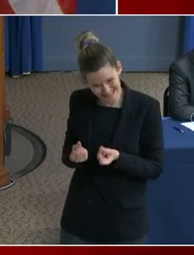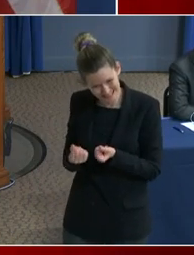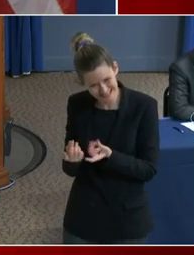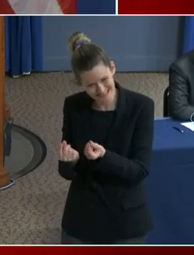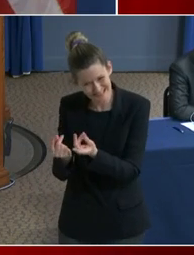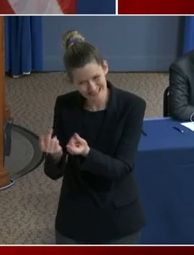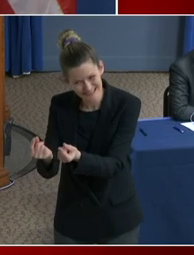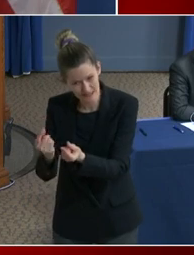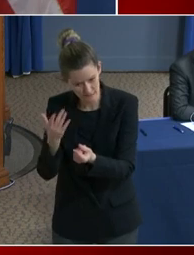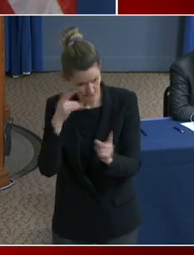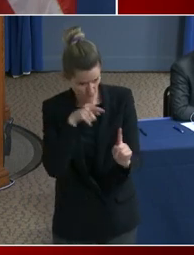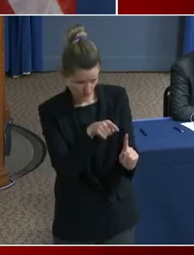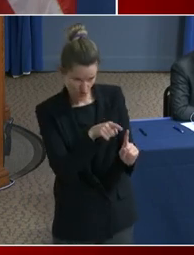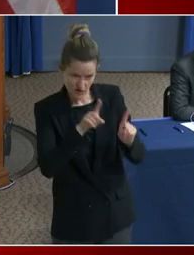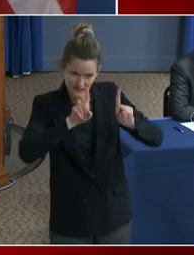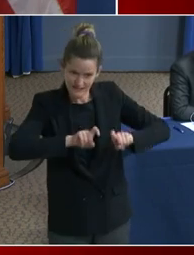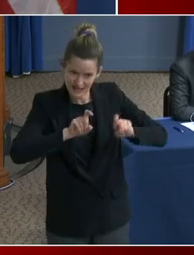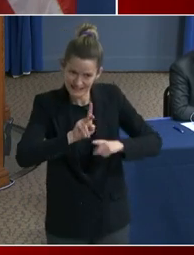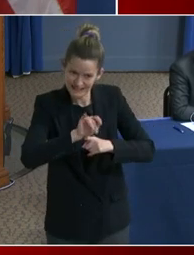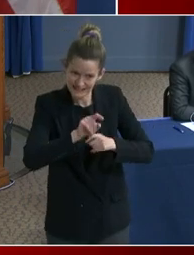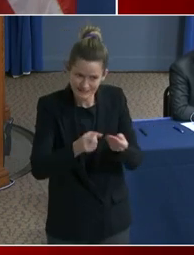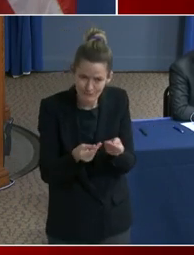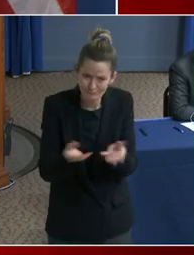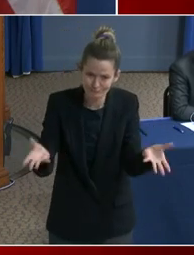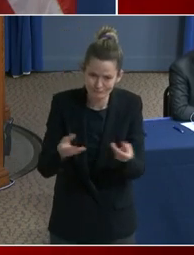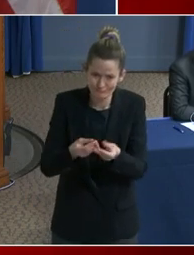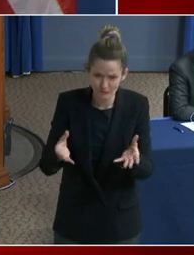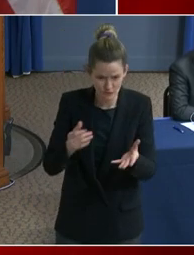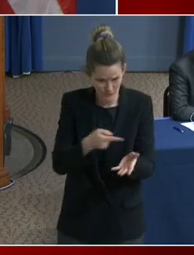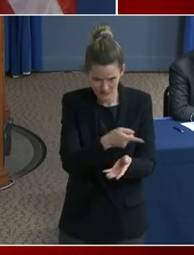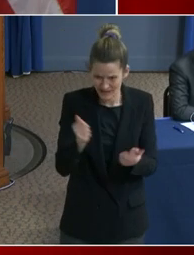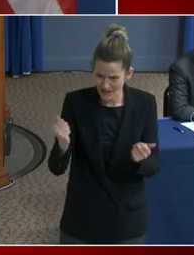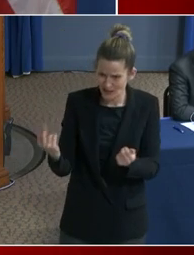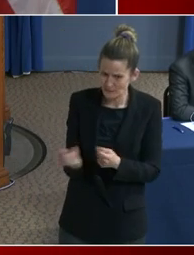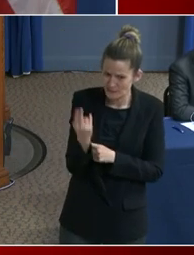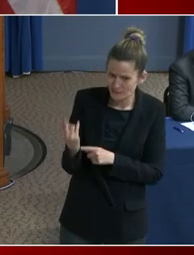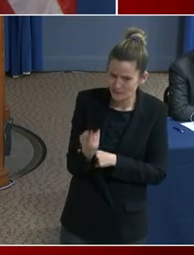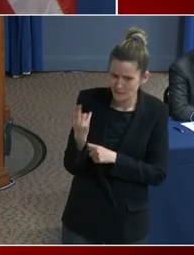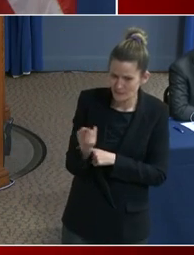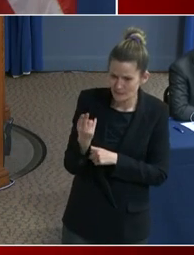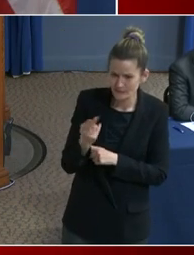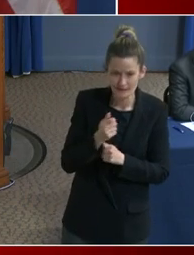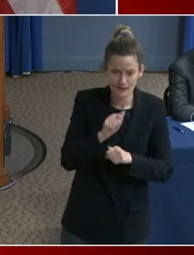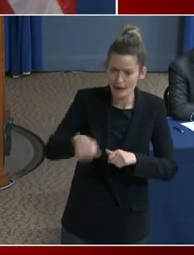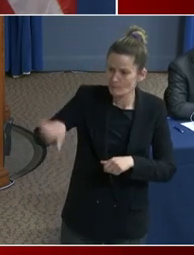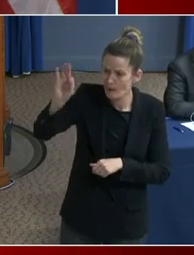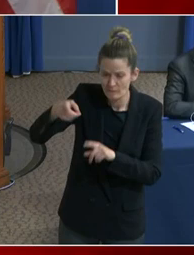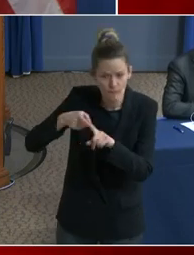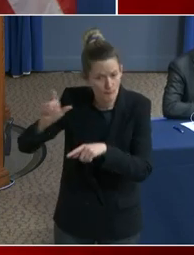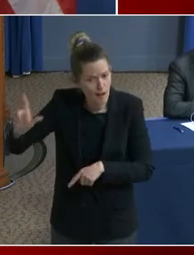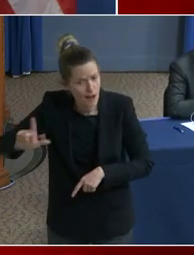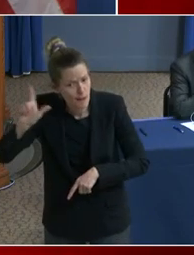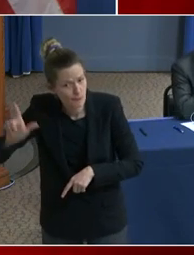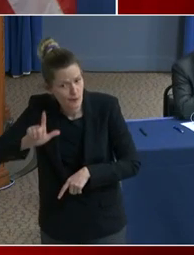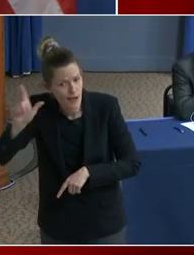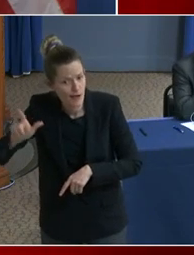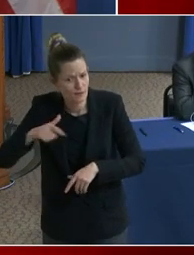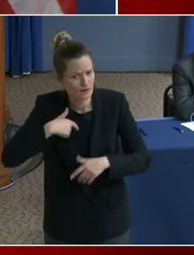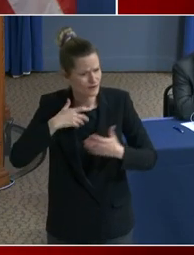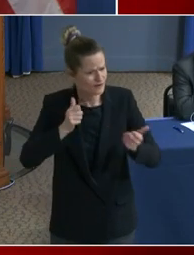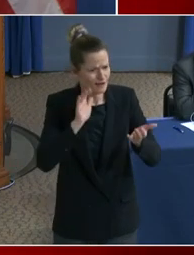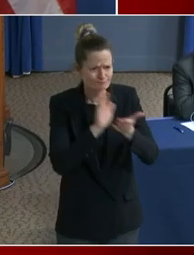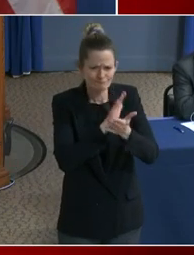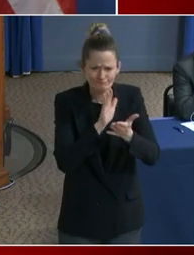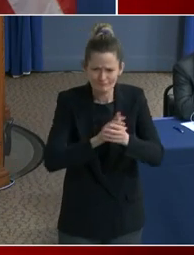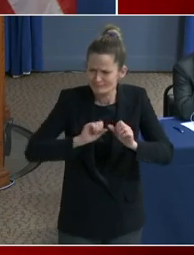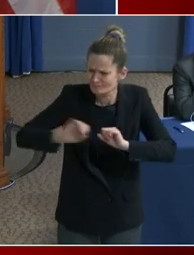kits that we have been using where people are picking up from their libraries, we need to be able to procure large amounts of